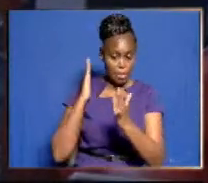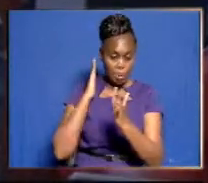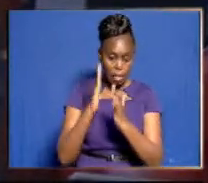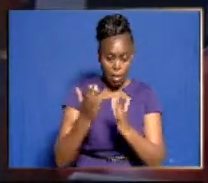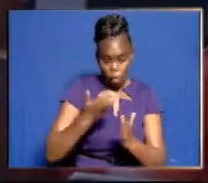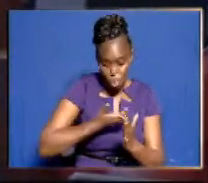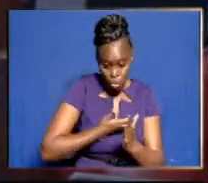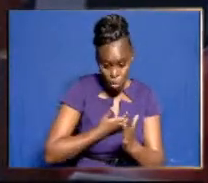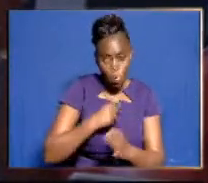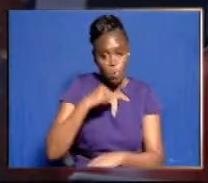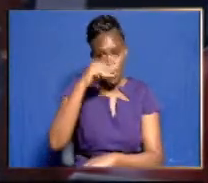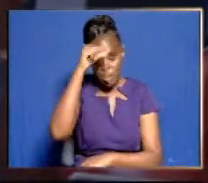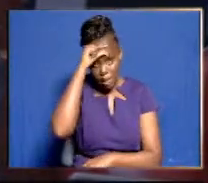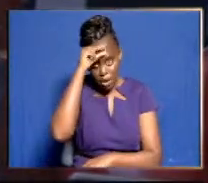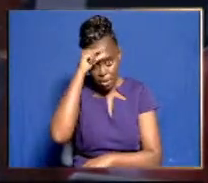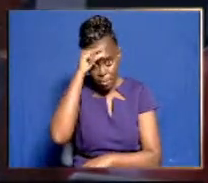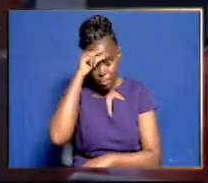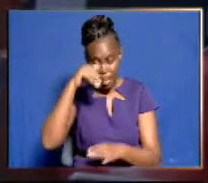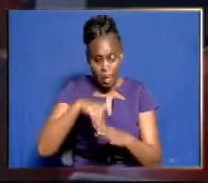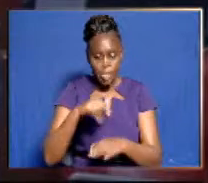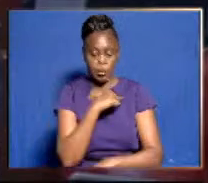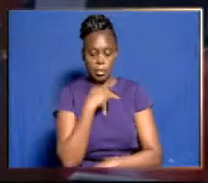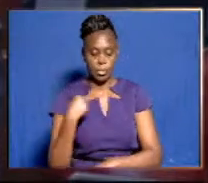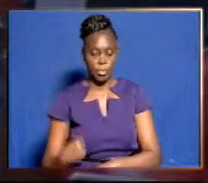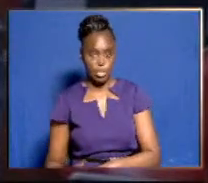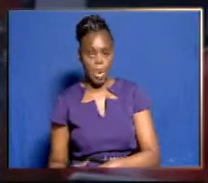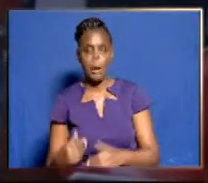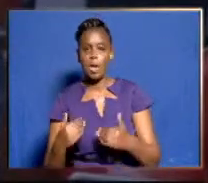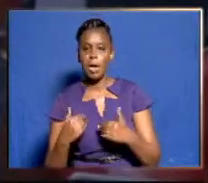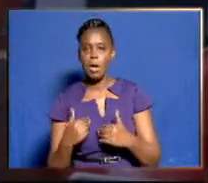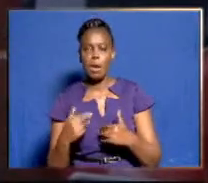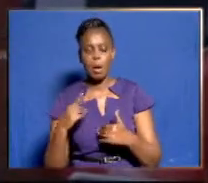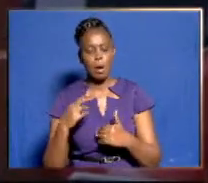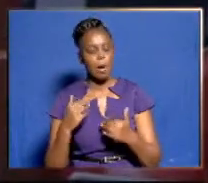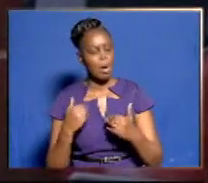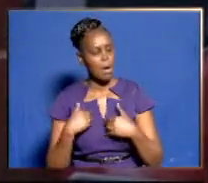by the government in China. We have no reason